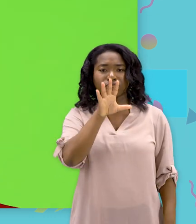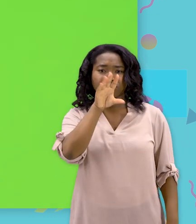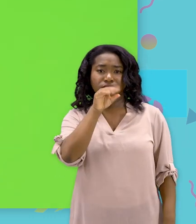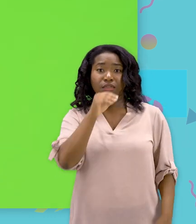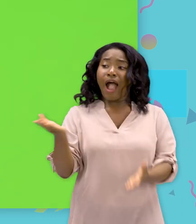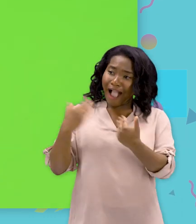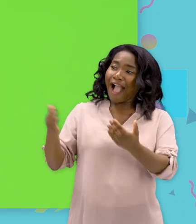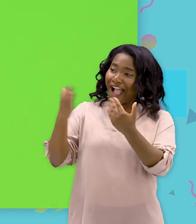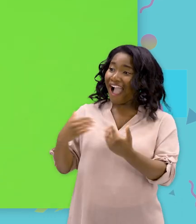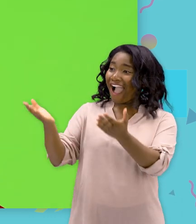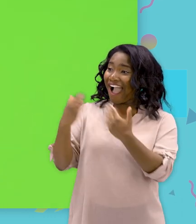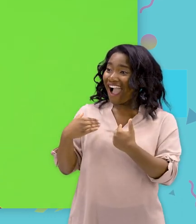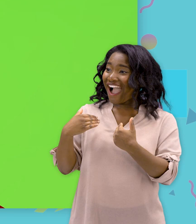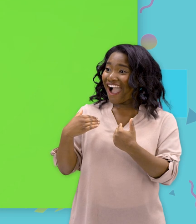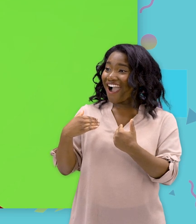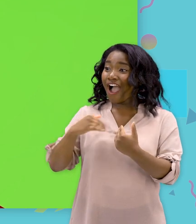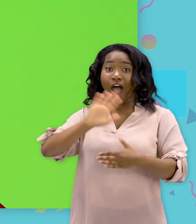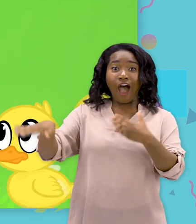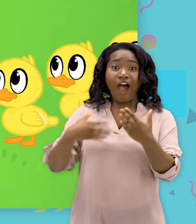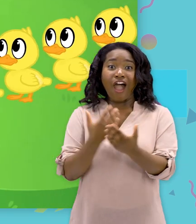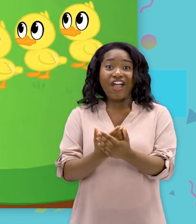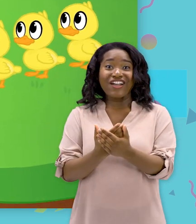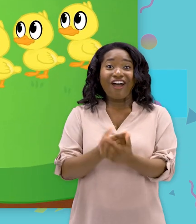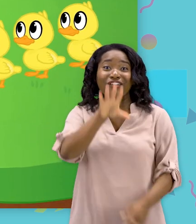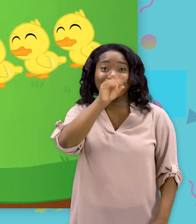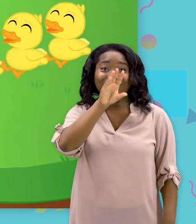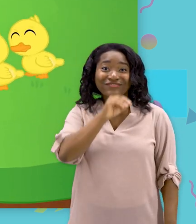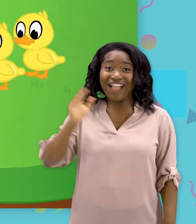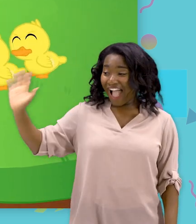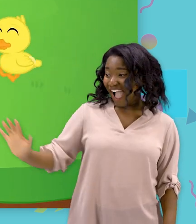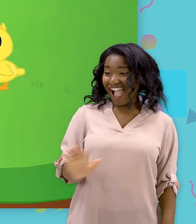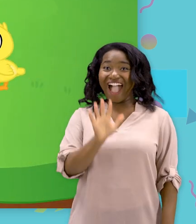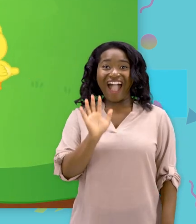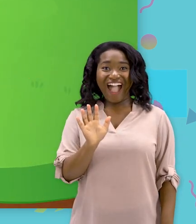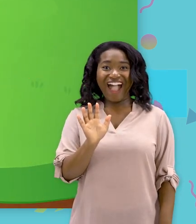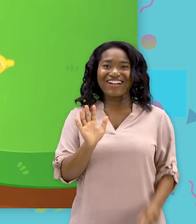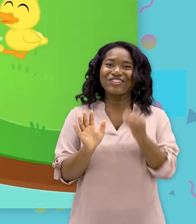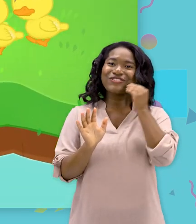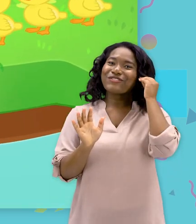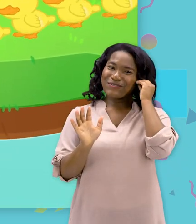Sad mother duck said, quack, quack, quack, and all the five little ducks came swimming back.